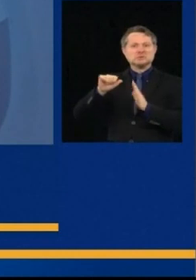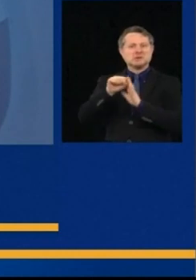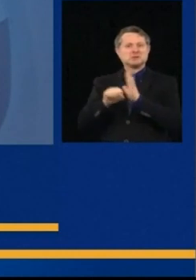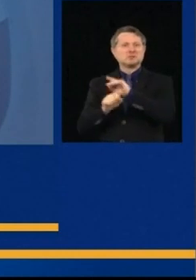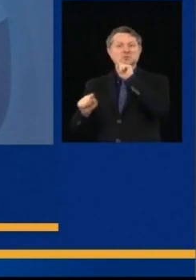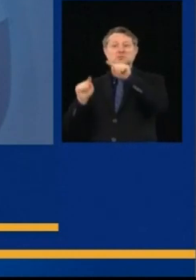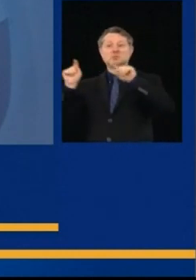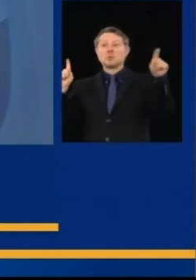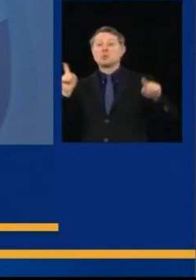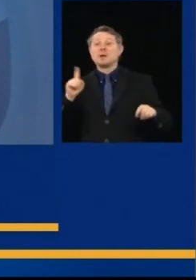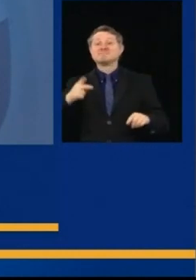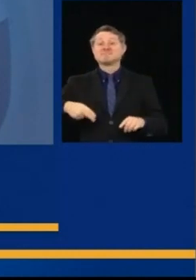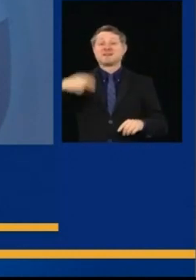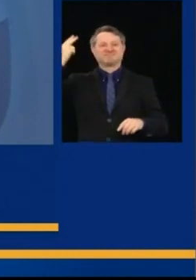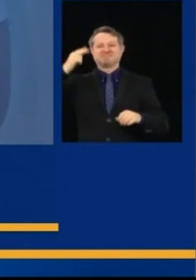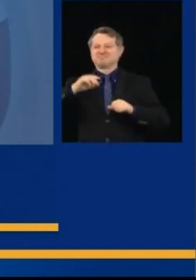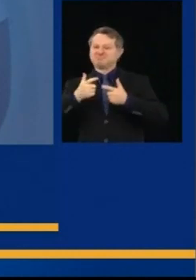is.